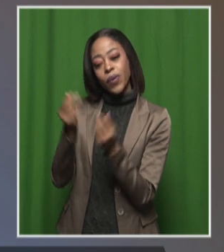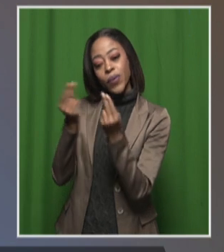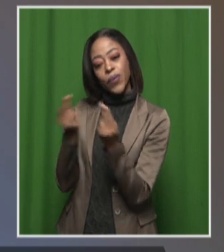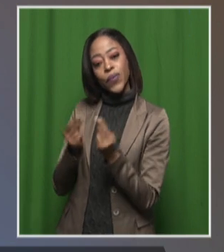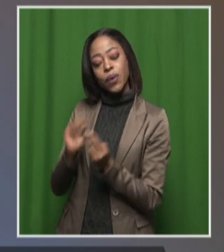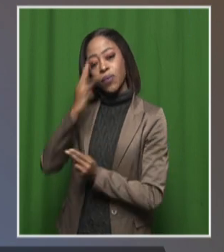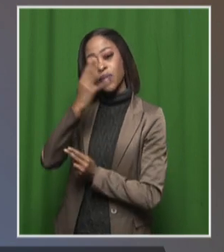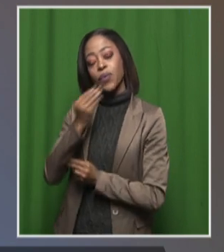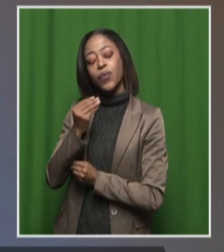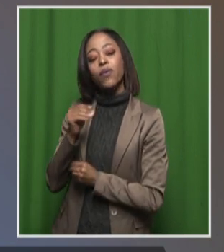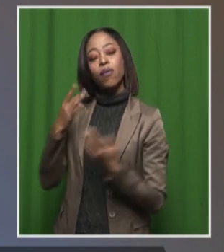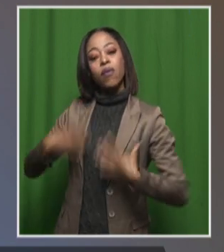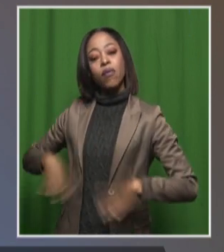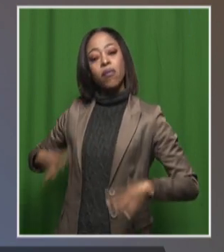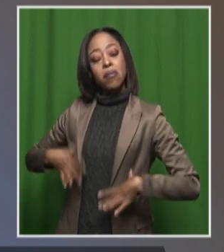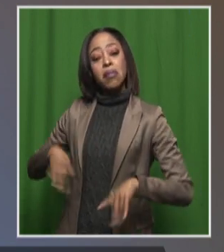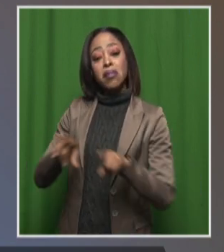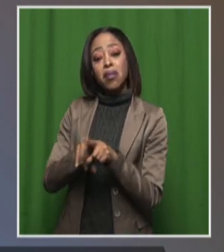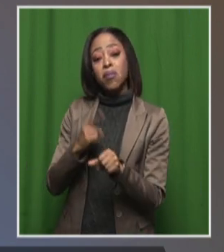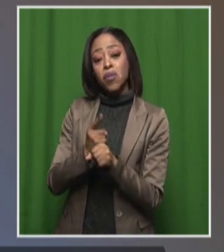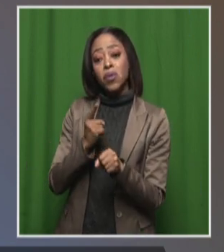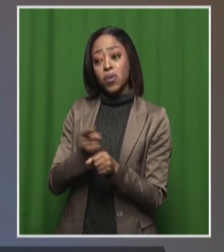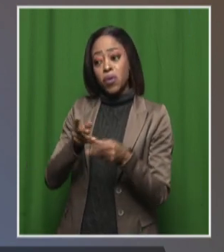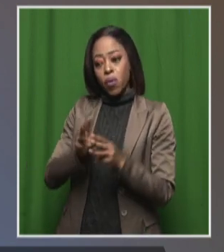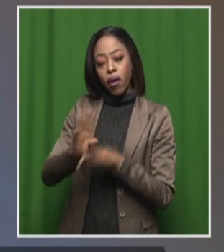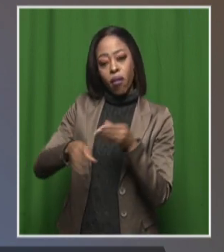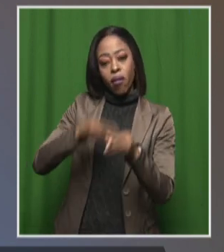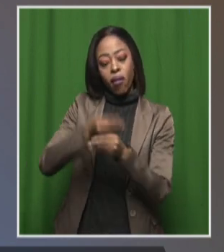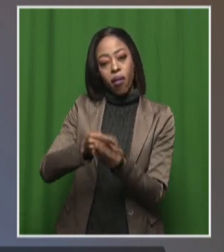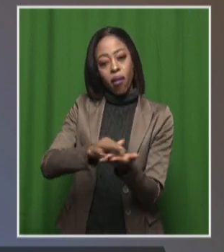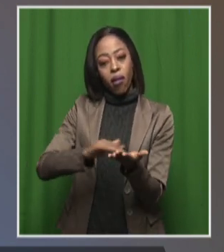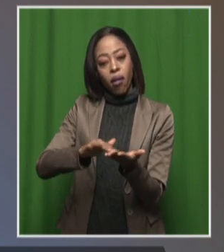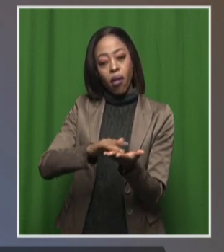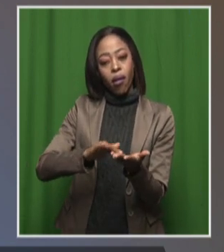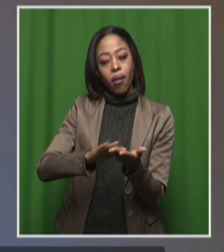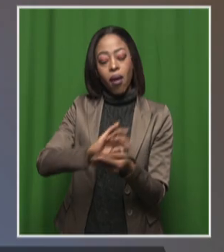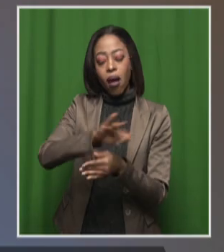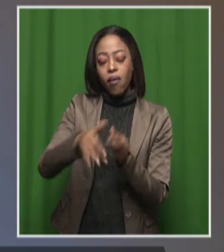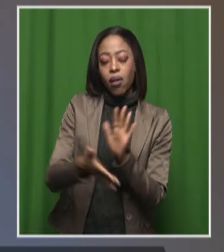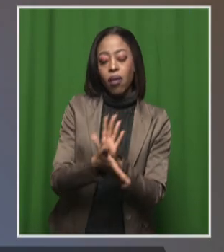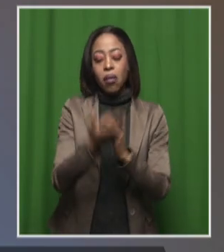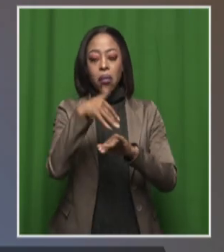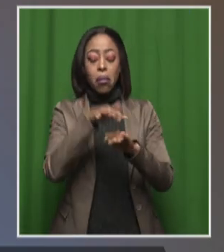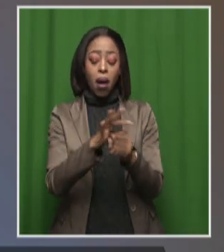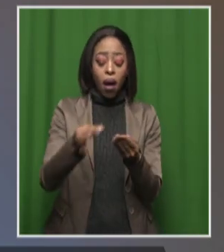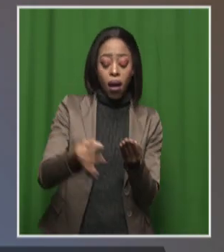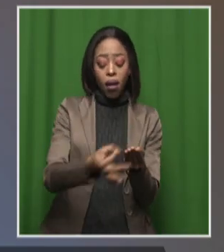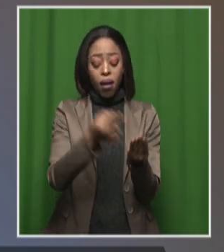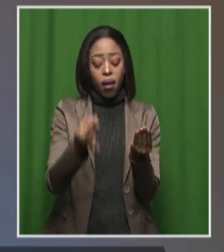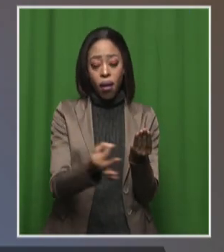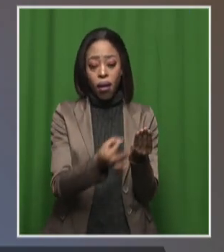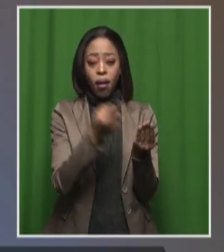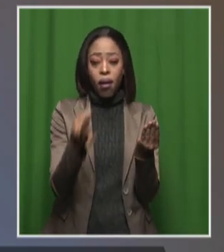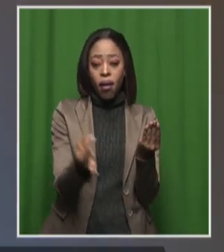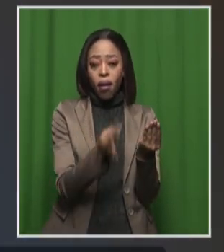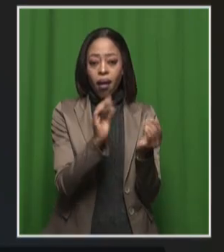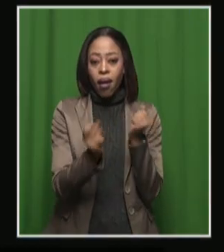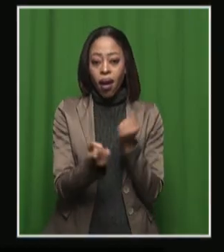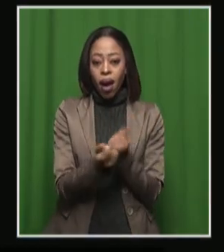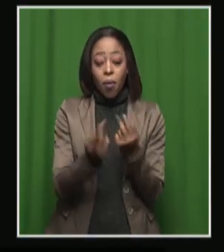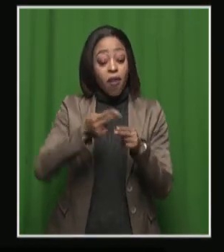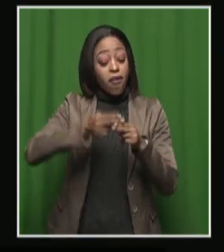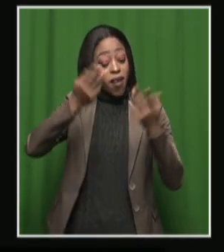beautiful dress, and with her element of the braille, just put everything together and the beadwork. By the time we were done and we